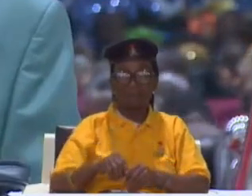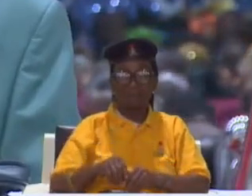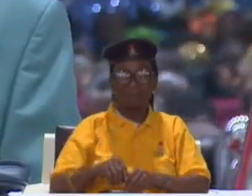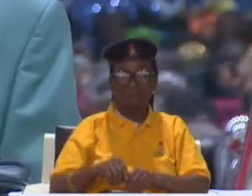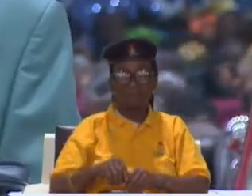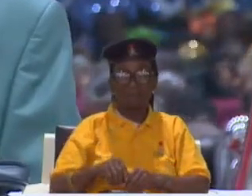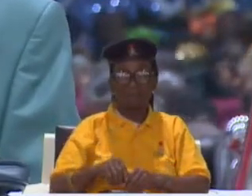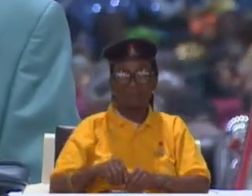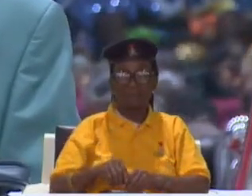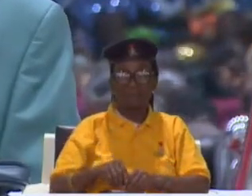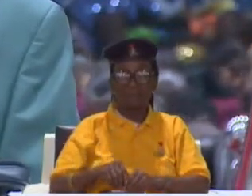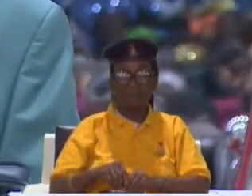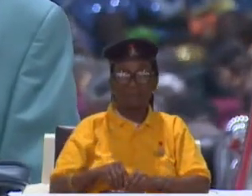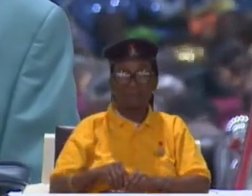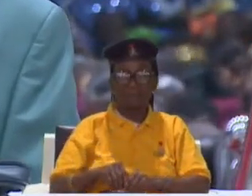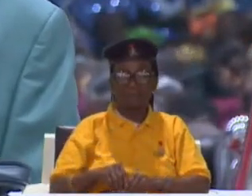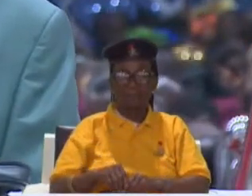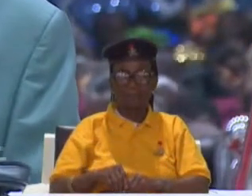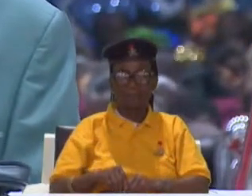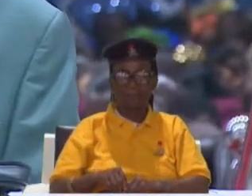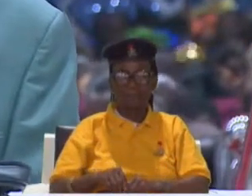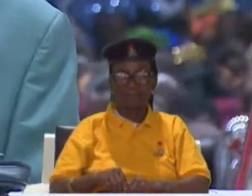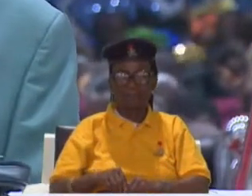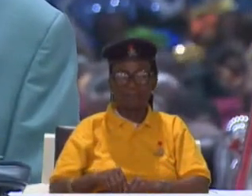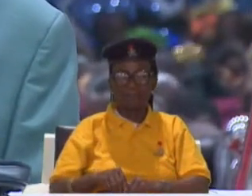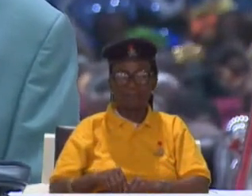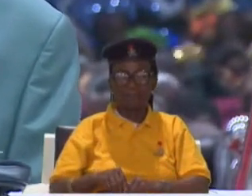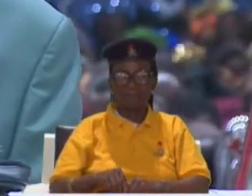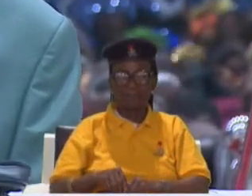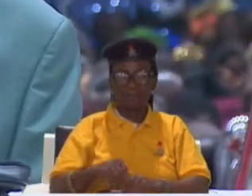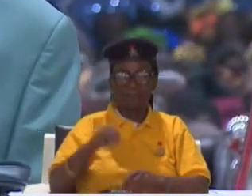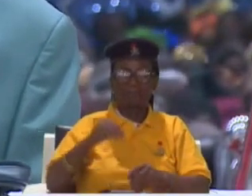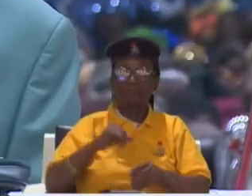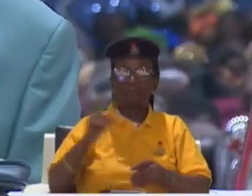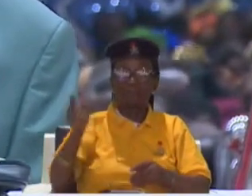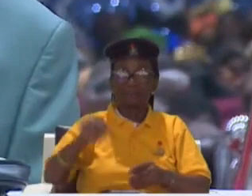another word for confusion is what we call a storm.